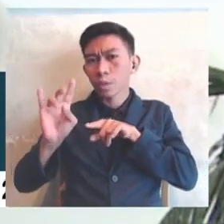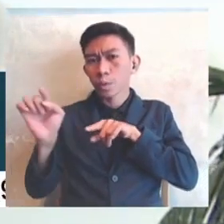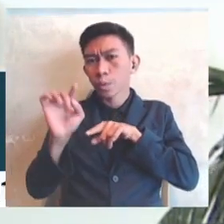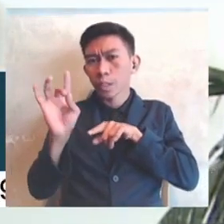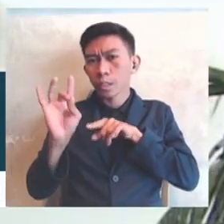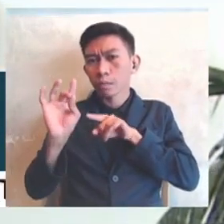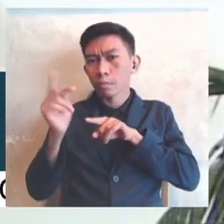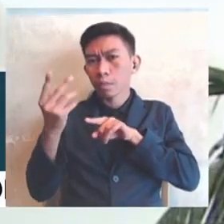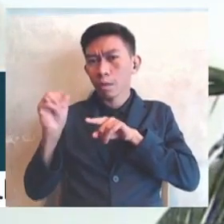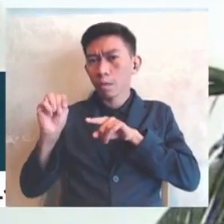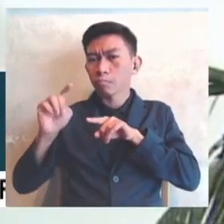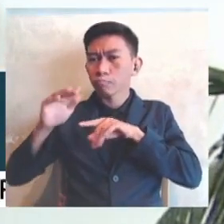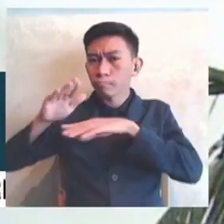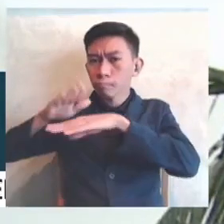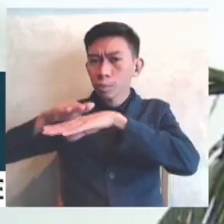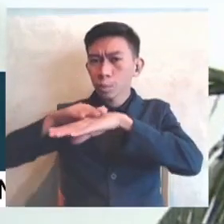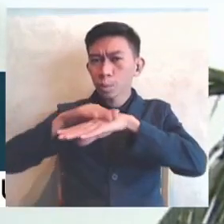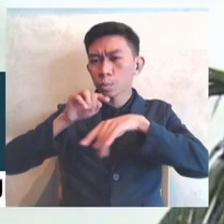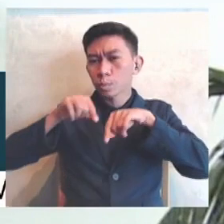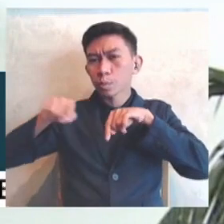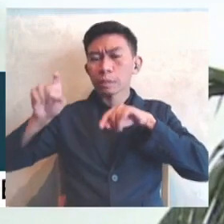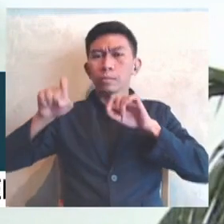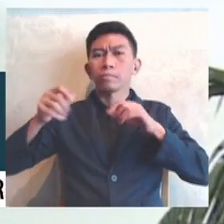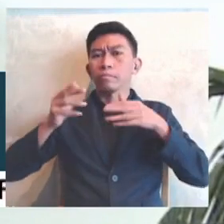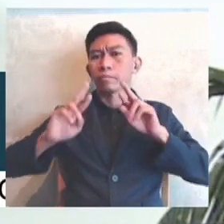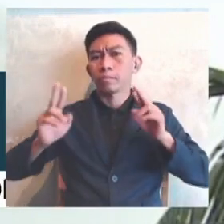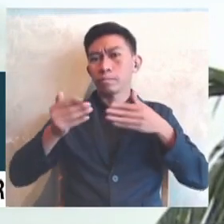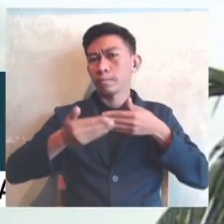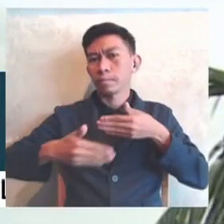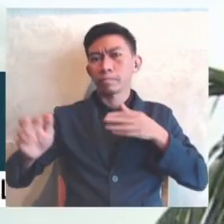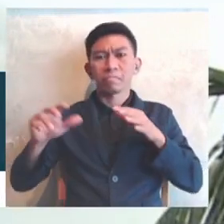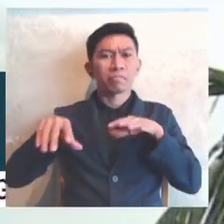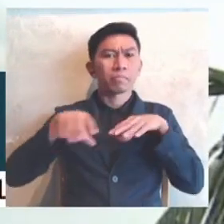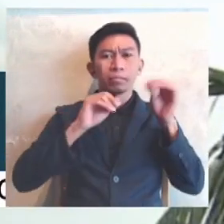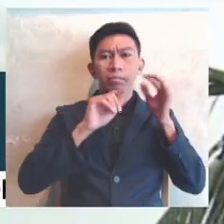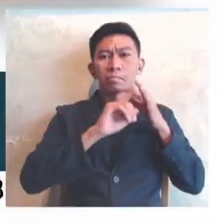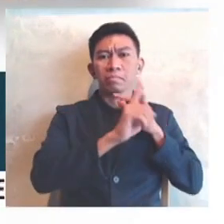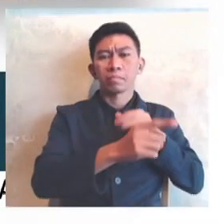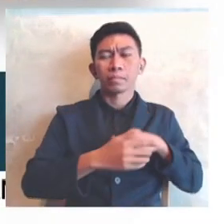to be prepared for evacuation anytime.